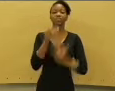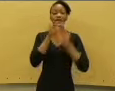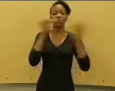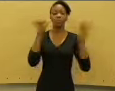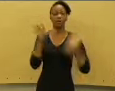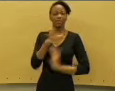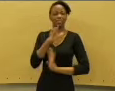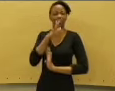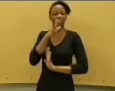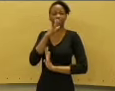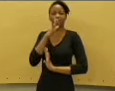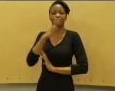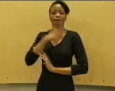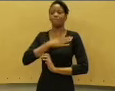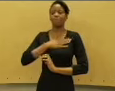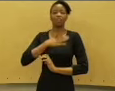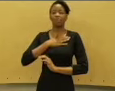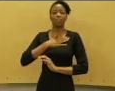to be offended. I mean,